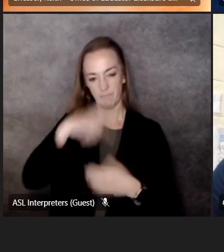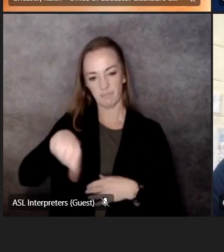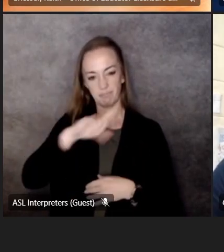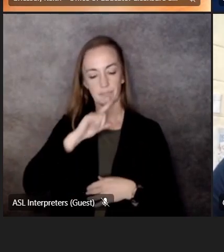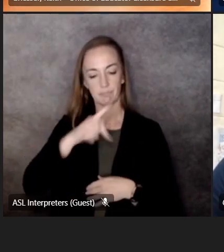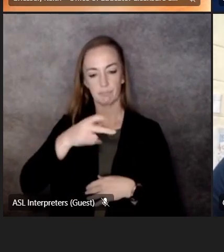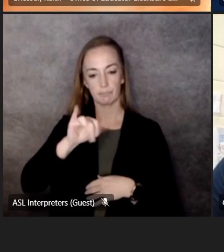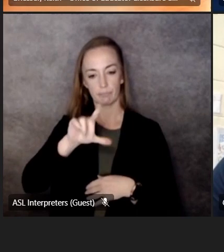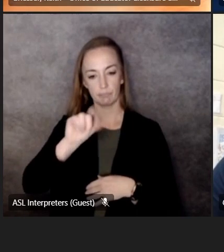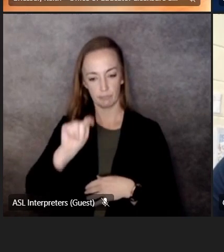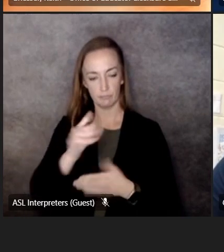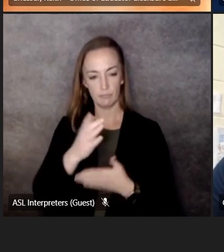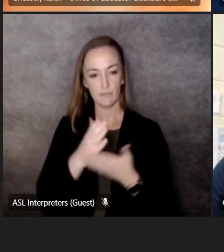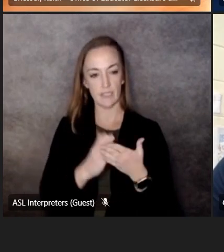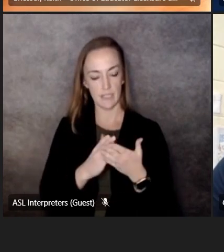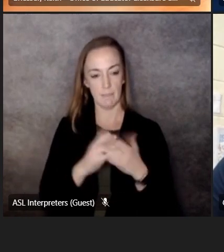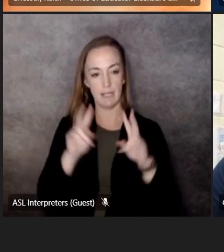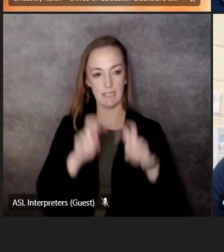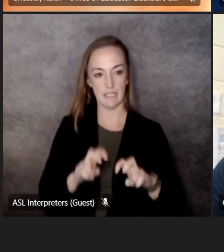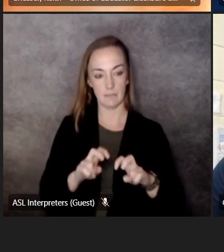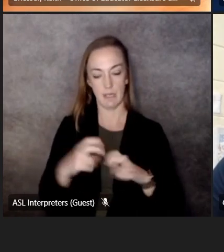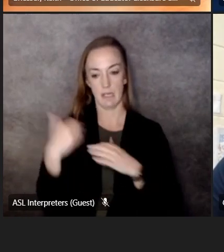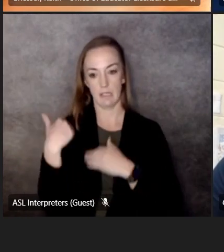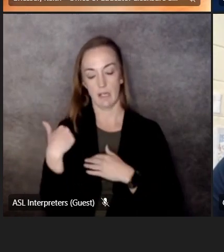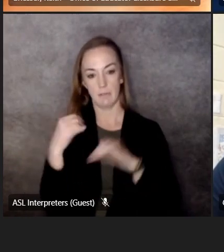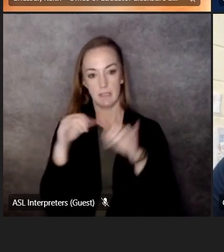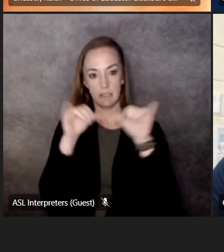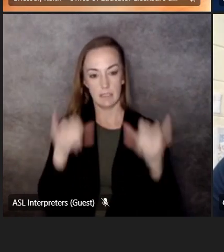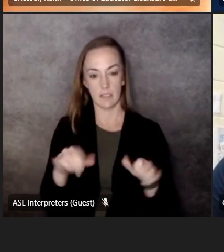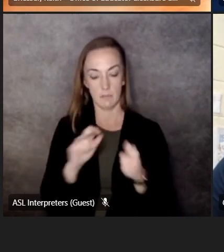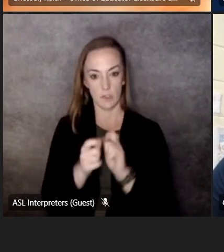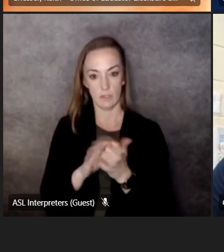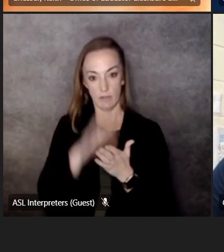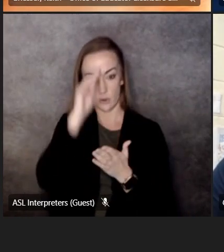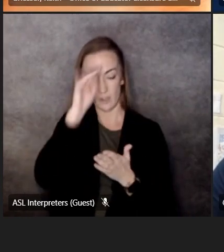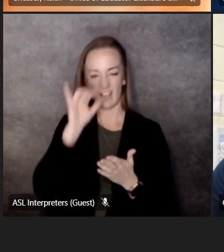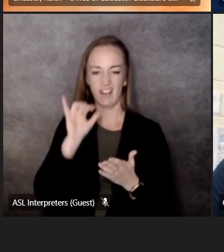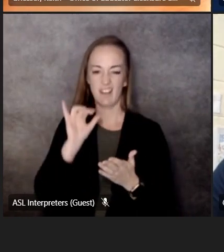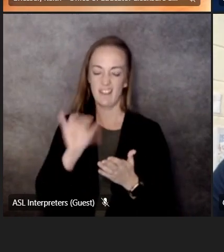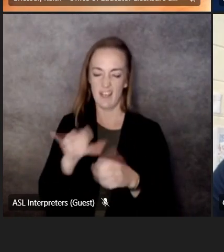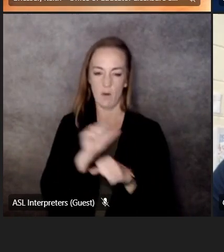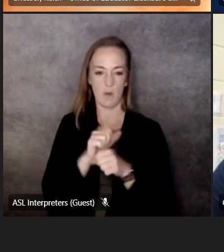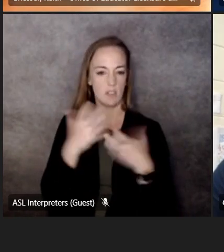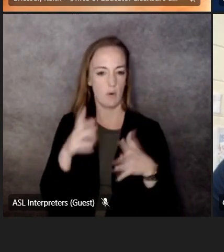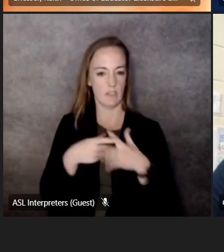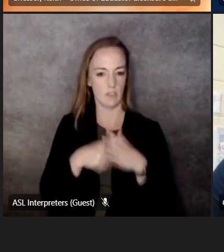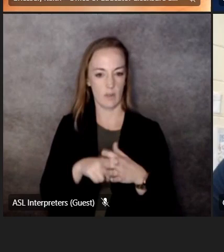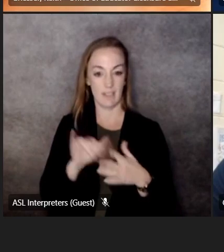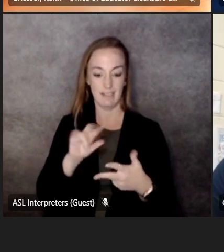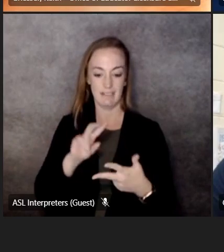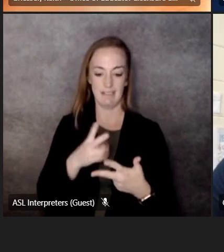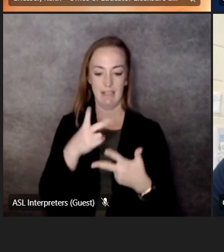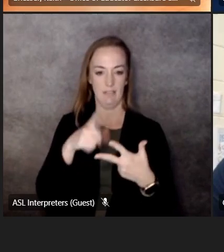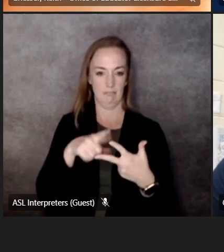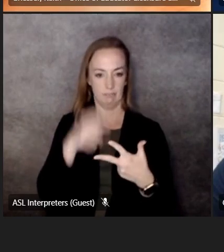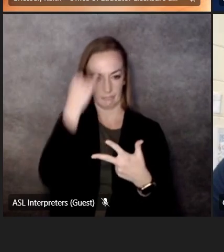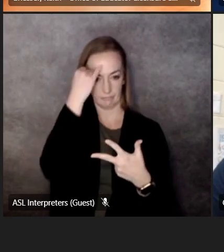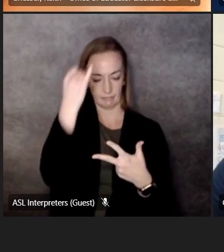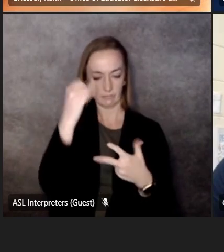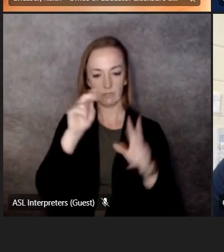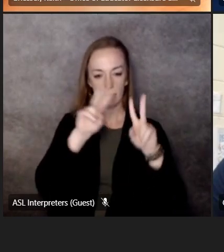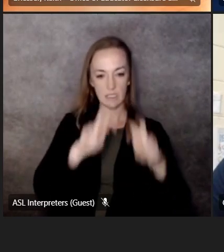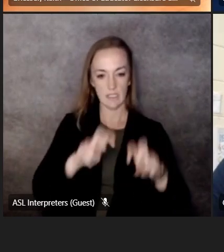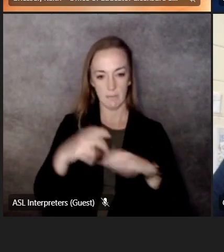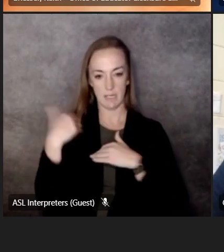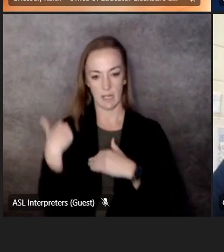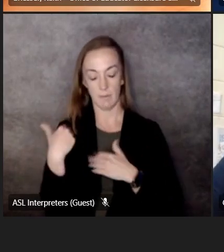and accountability system changes as well. So that work is underway. And so that's the second big idea, shifts to assessment and accountability. The third